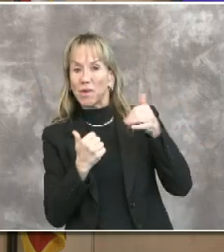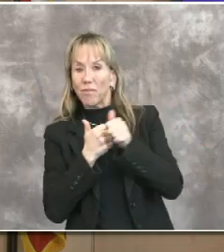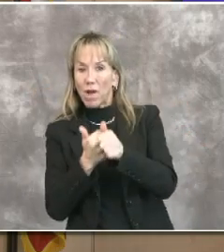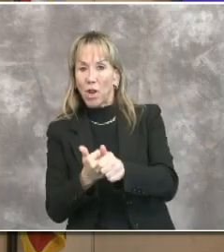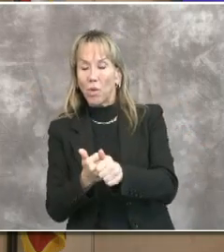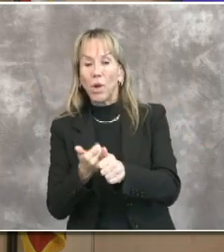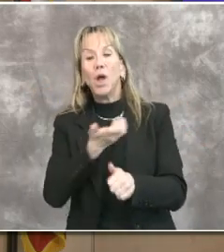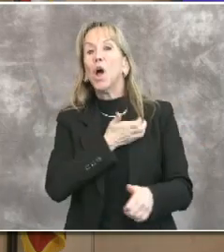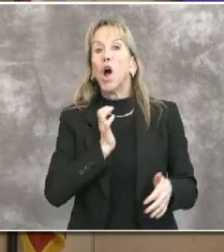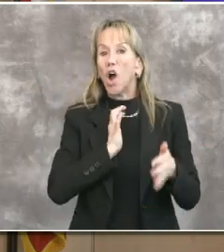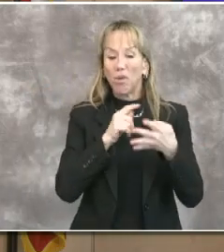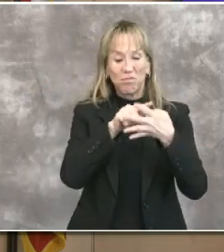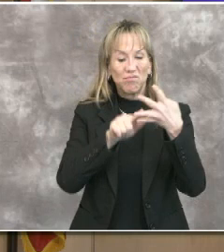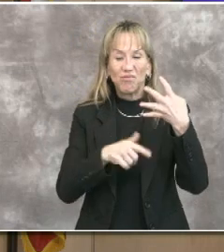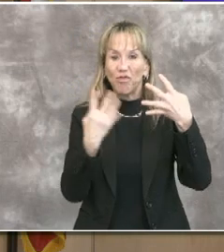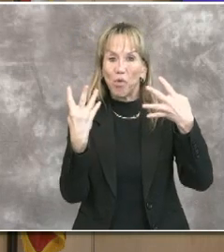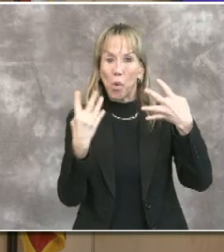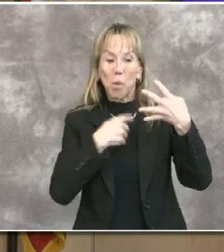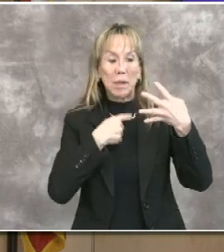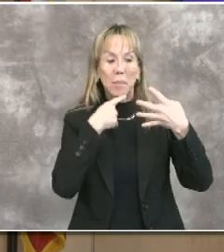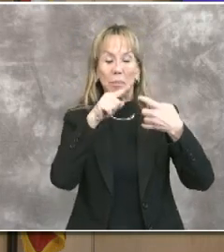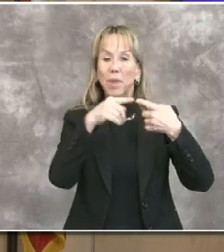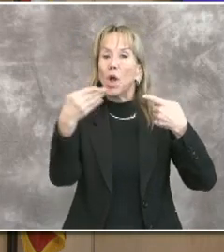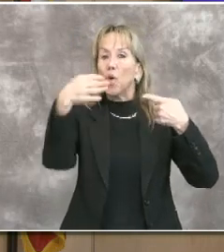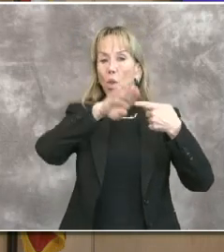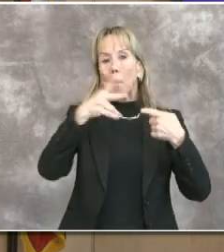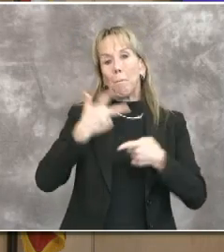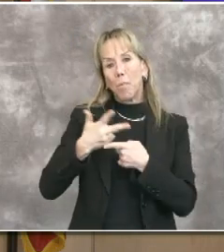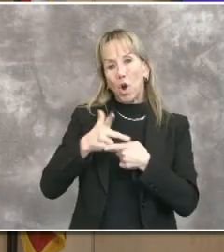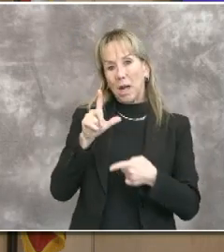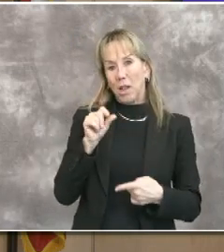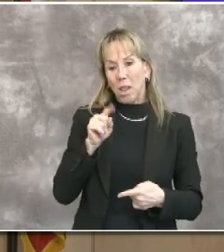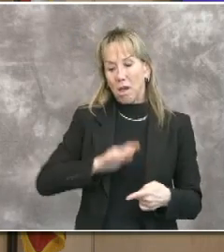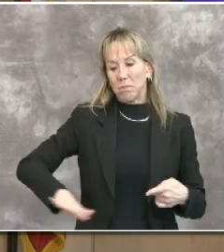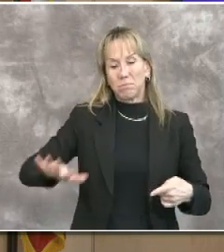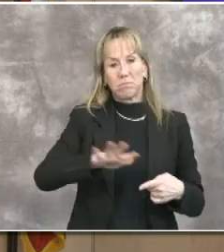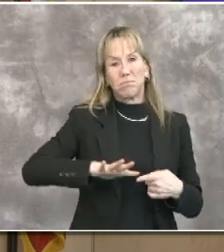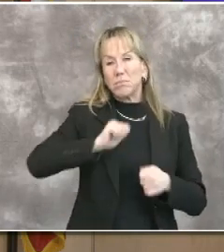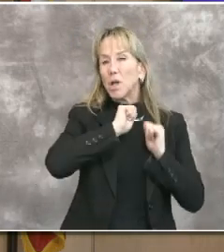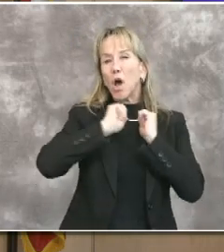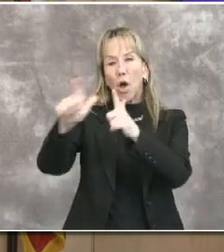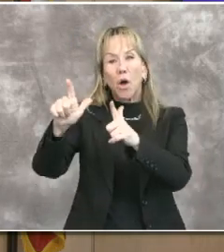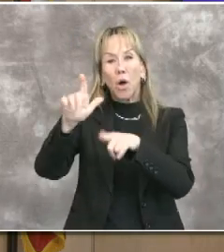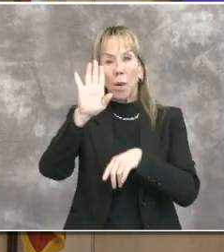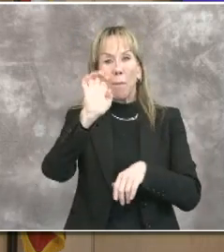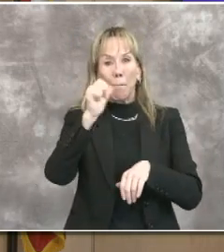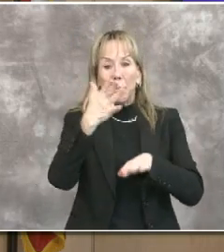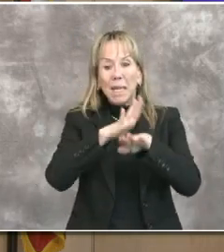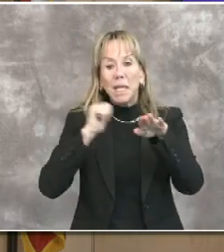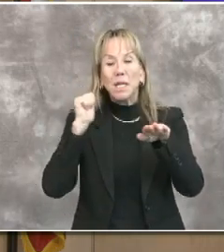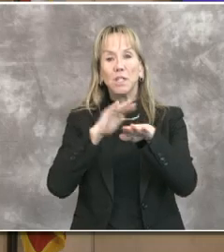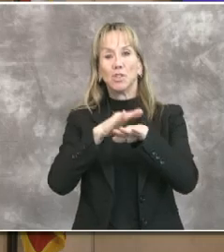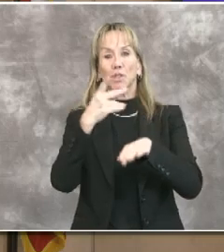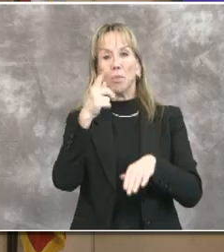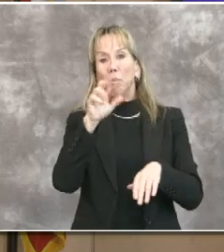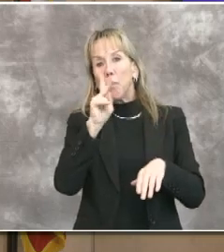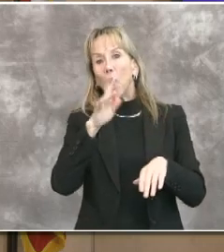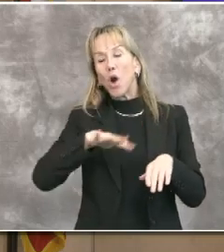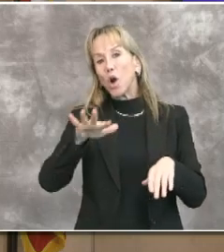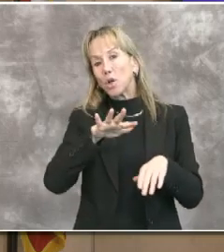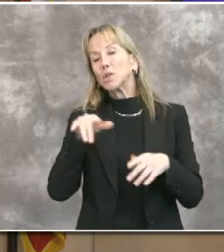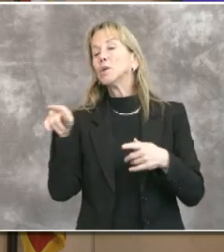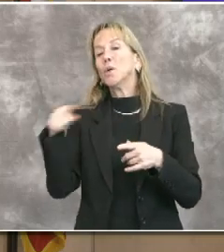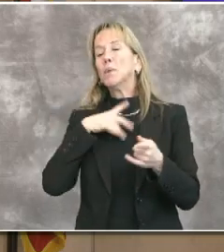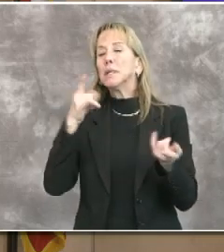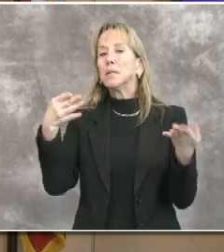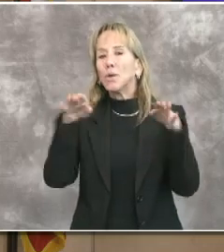have outlined are four. One, we have closed parking lots at all beaches, parks, recreational facilities, and this was